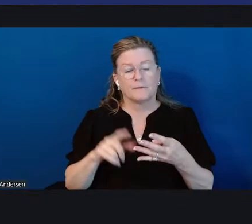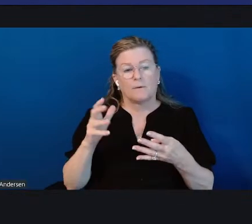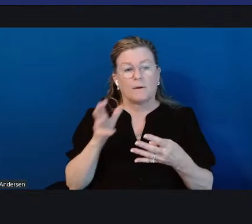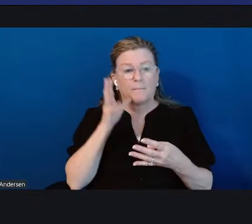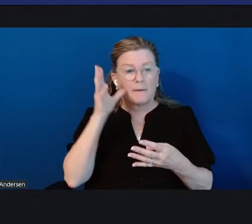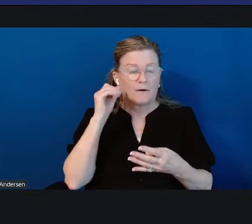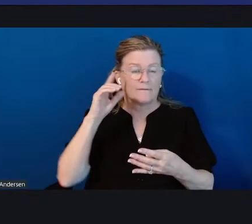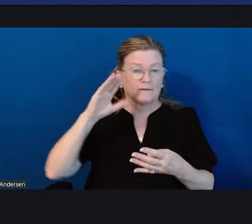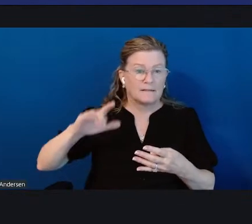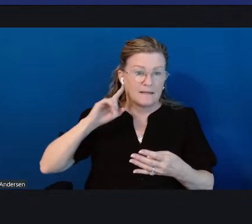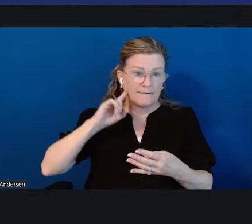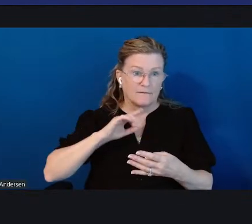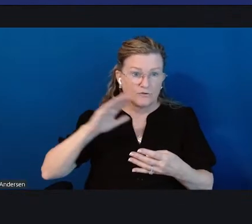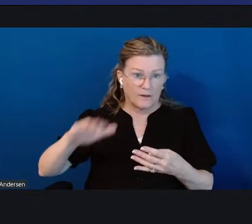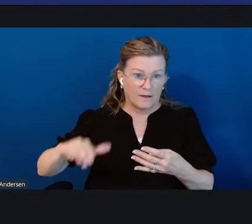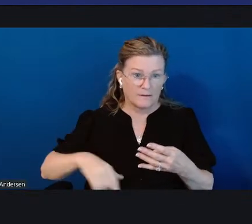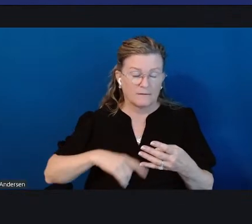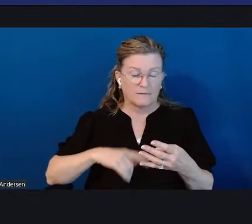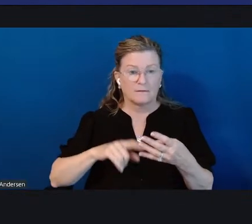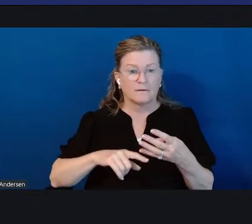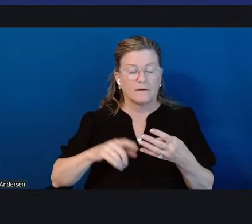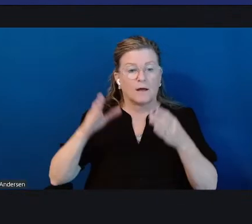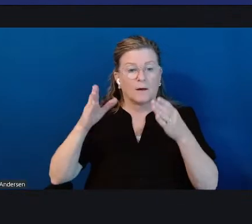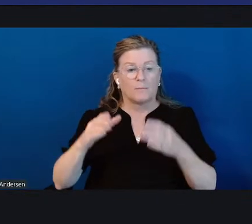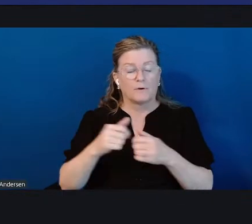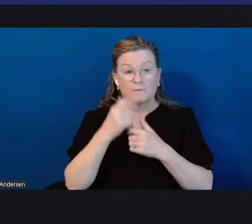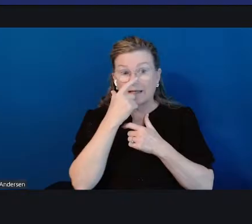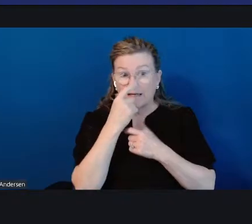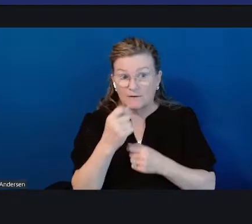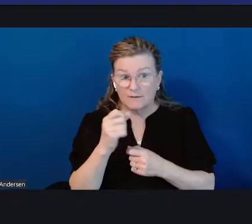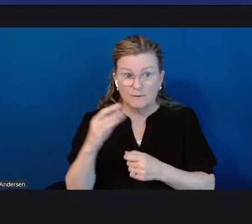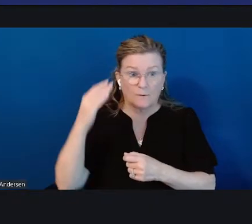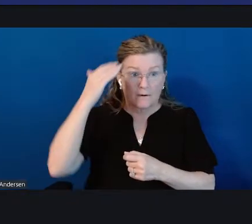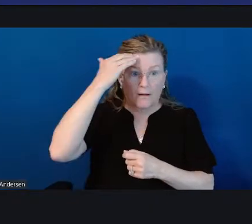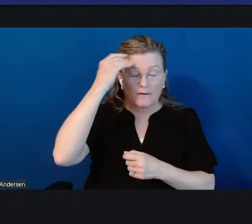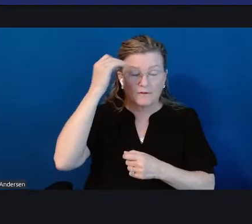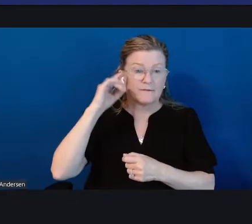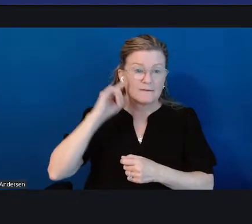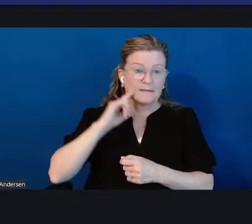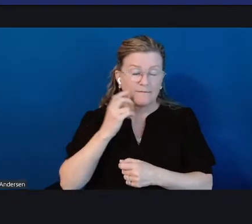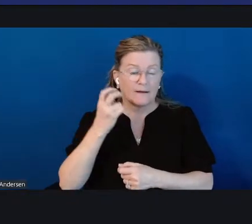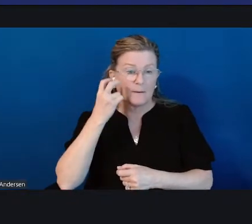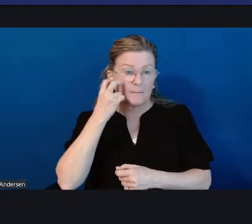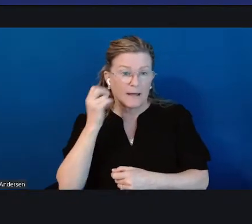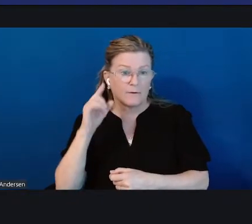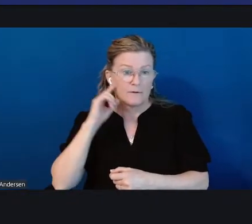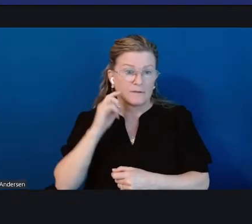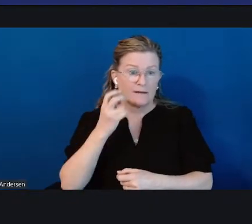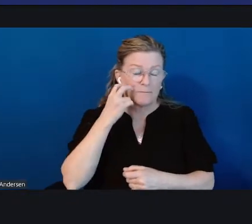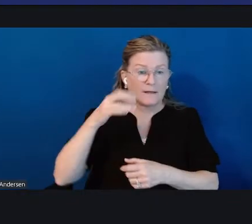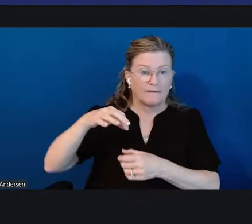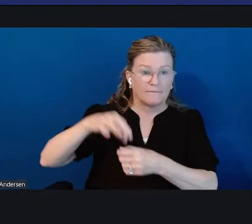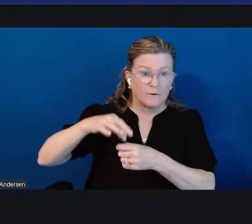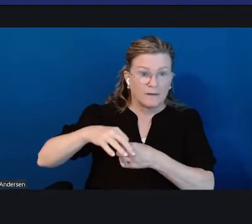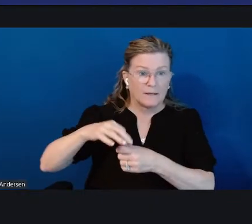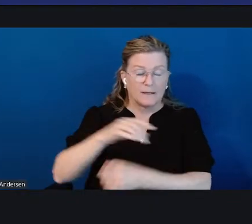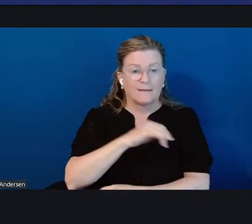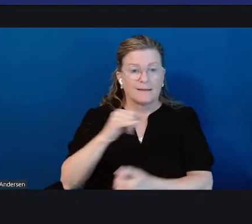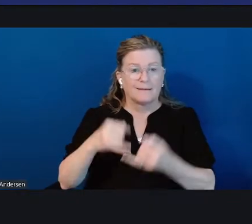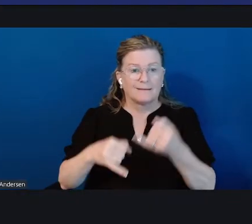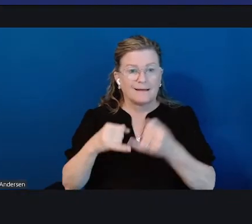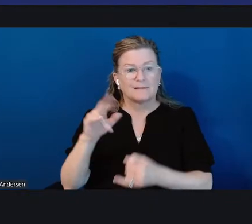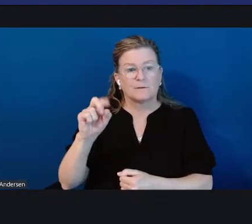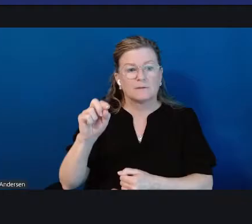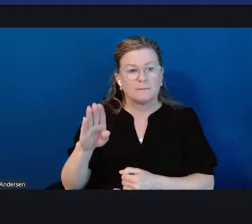of a deaf child, a person with interest or knowledge of deaf-blind or deaf-blind voting, and then finally a